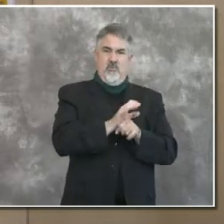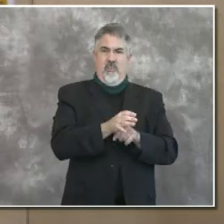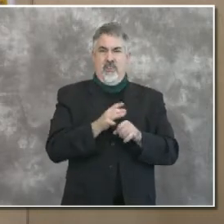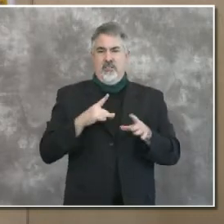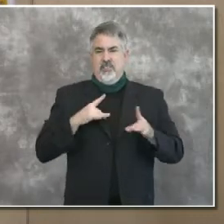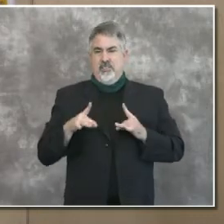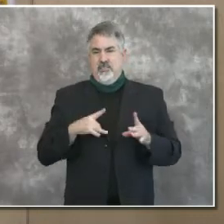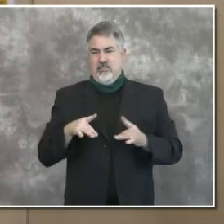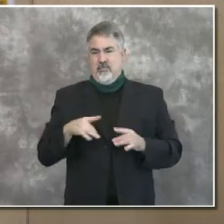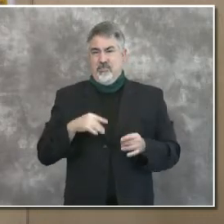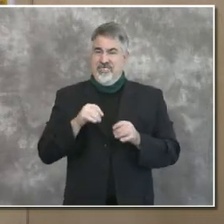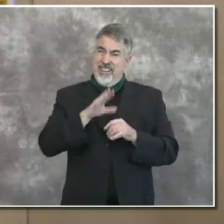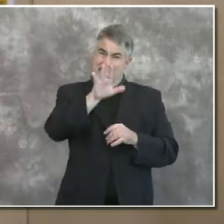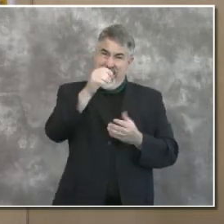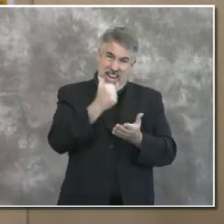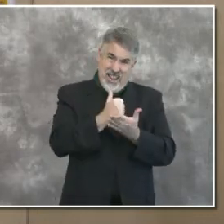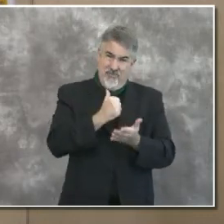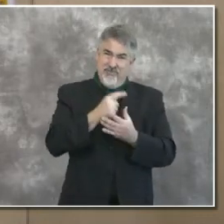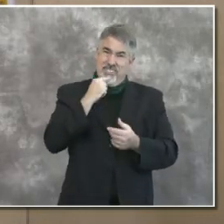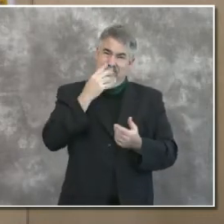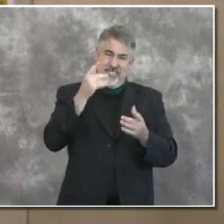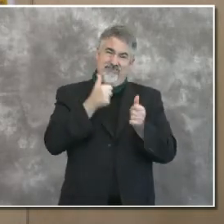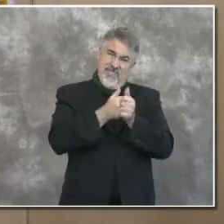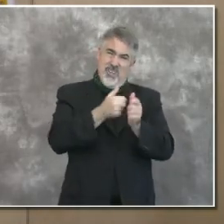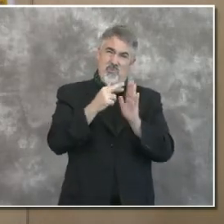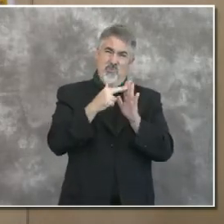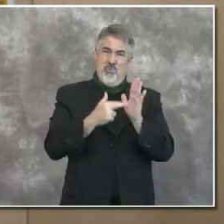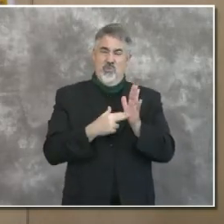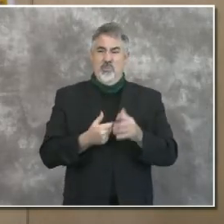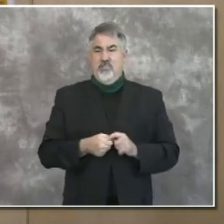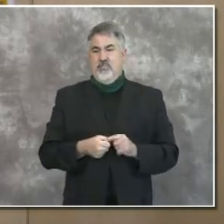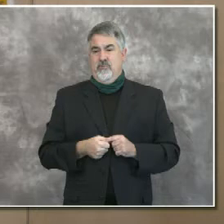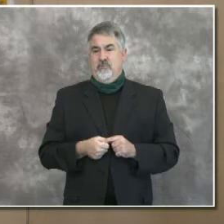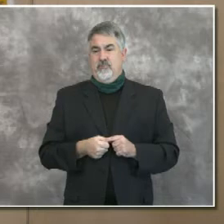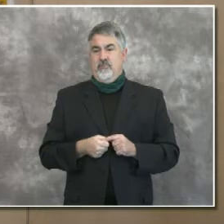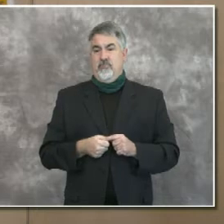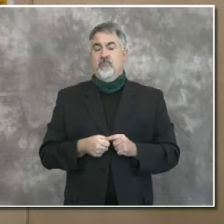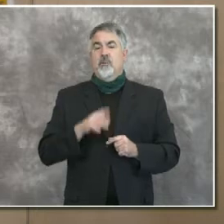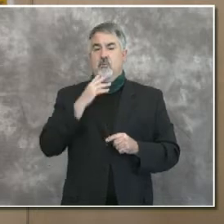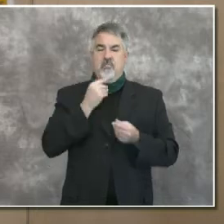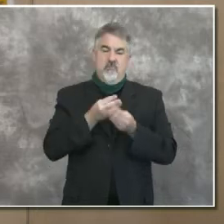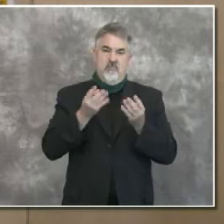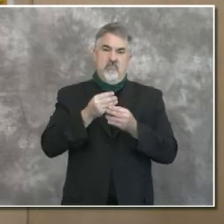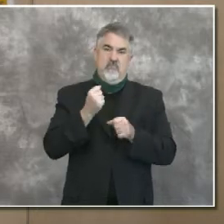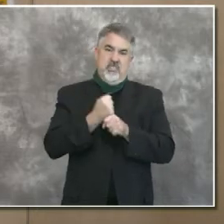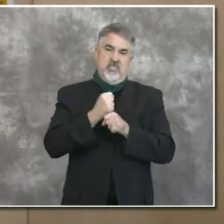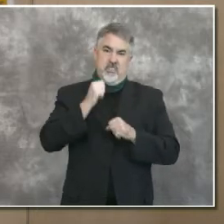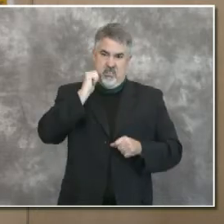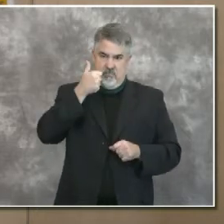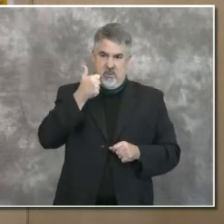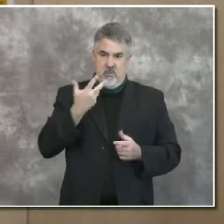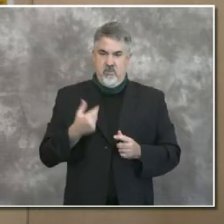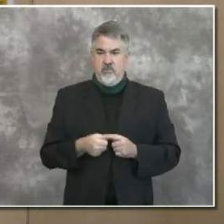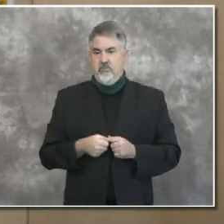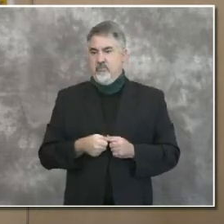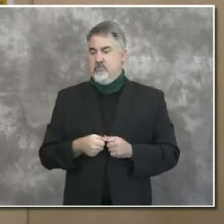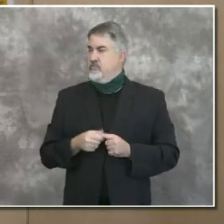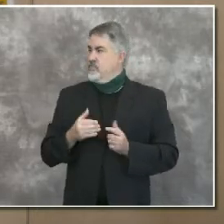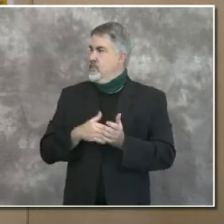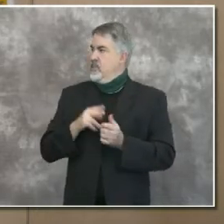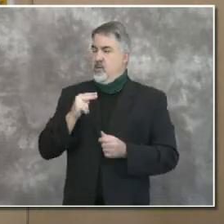help. So we will review these metrics again tomorrow. Now please welcome Dr. Nick Ifantides to the podium.